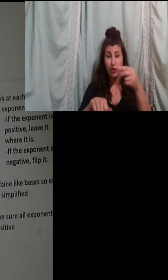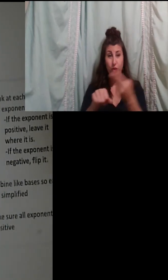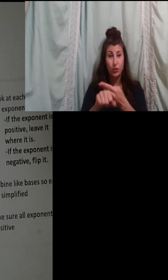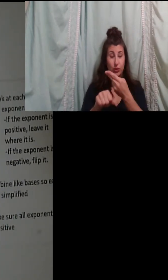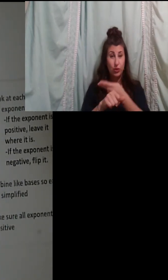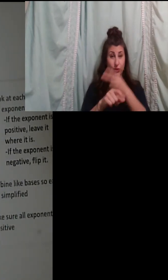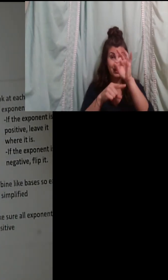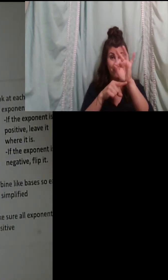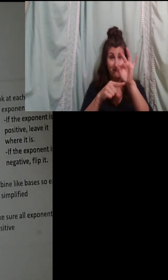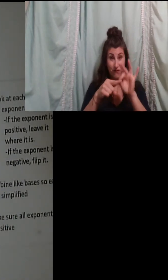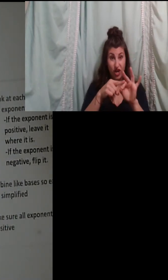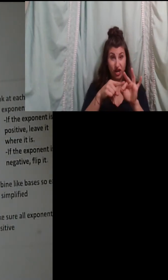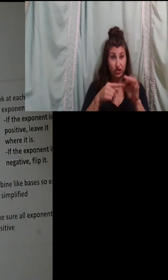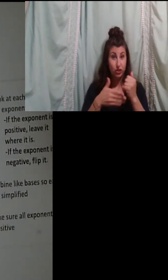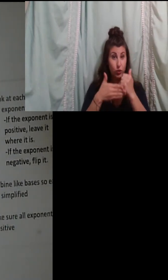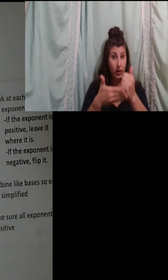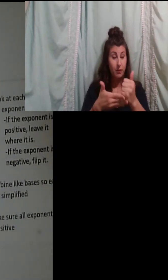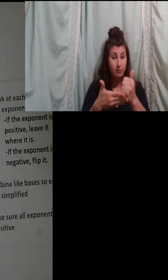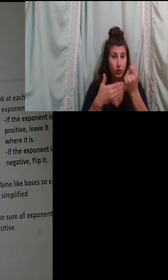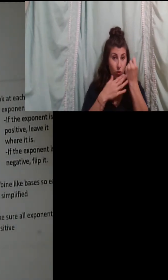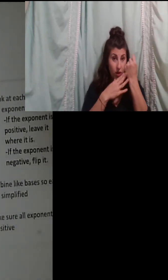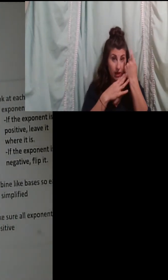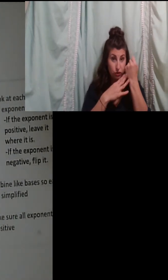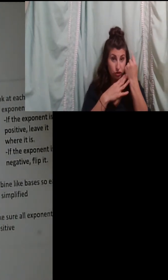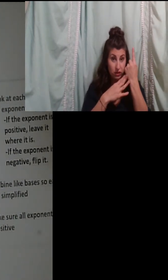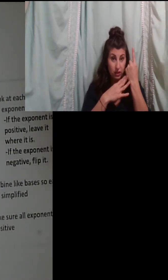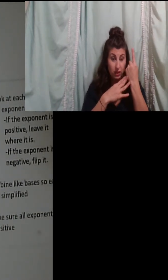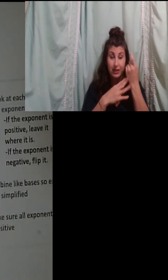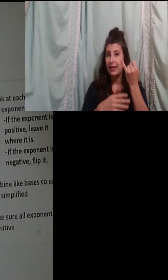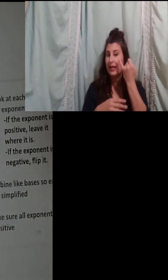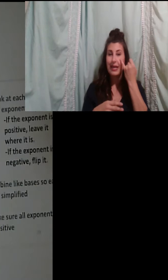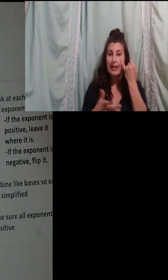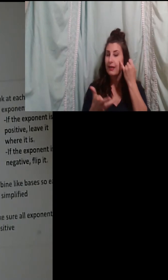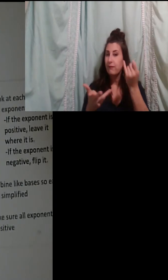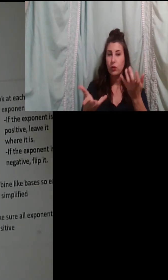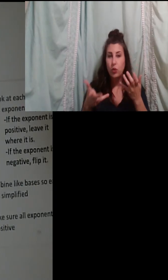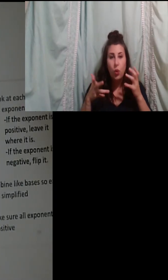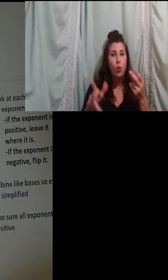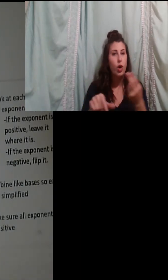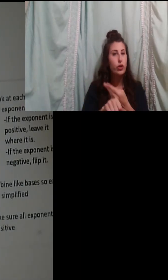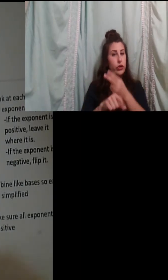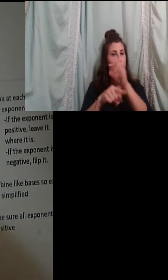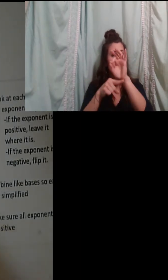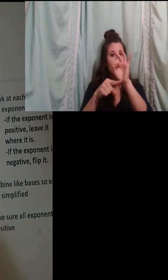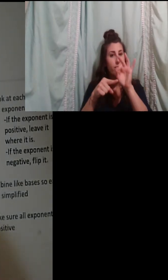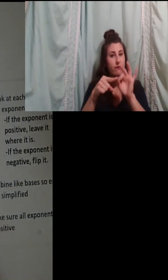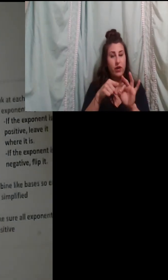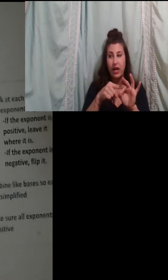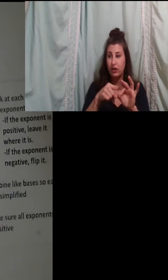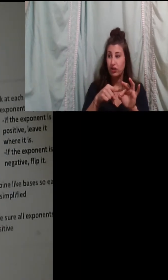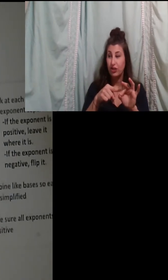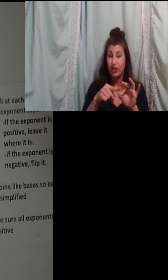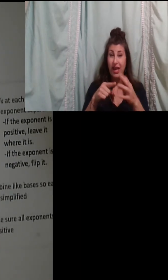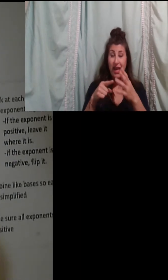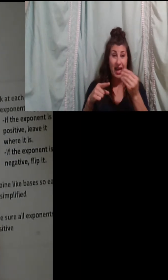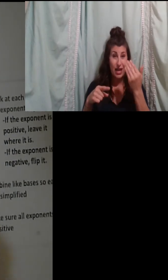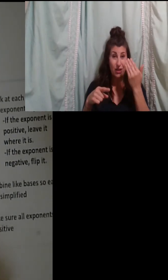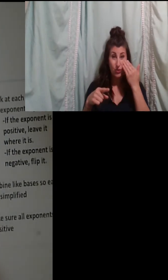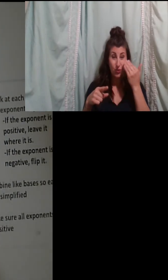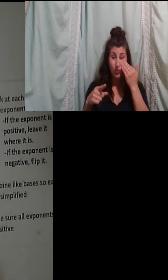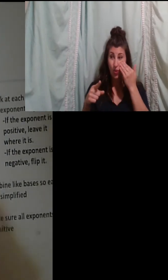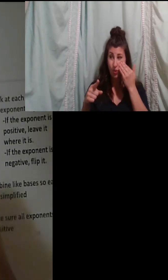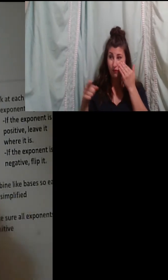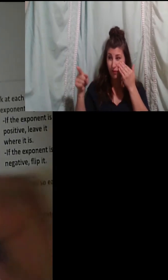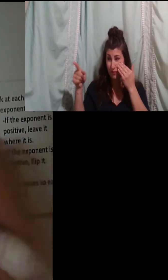to use the fractions here to help you understand this. If you don't want to use the fractions and you can get from